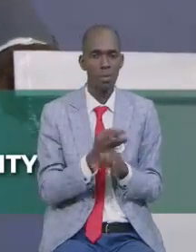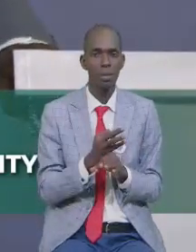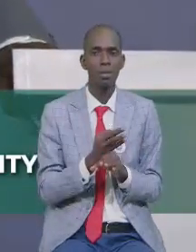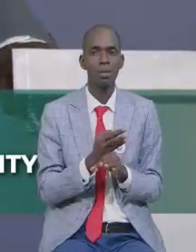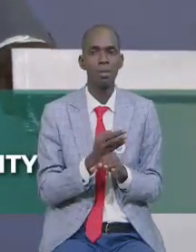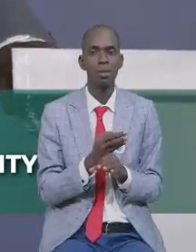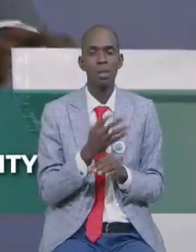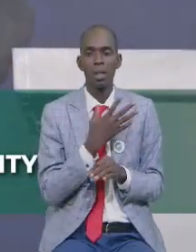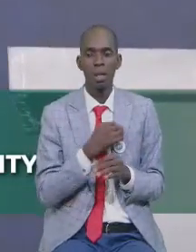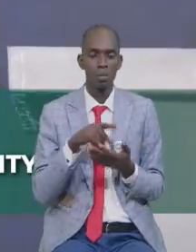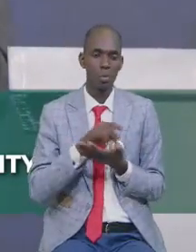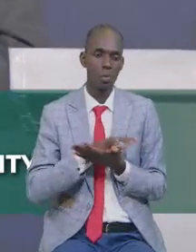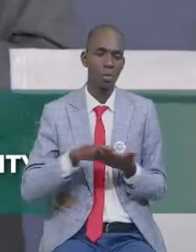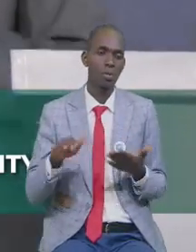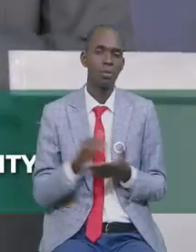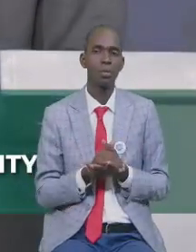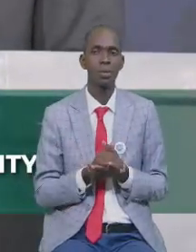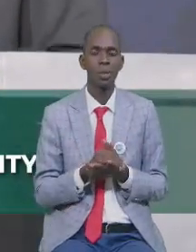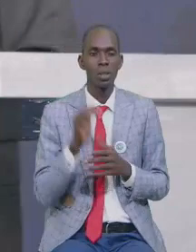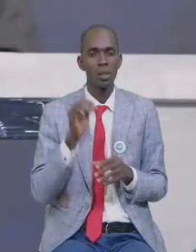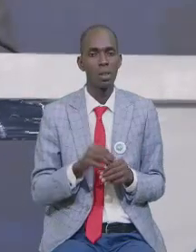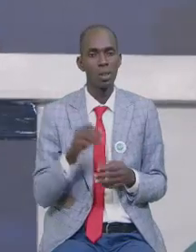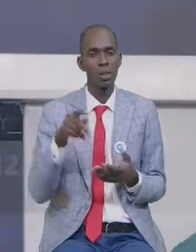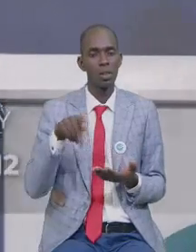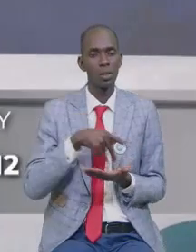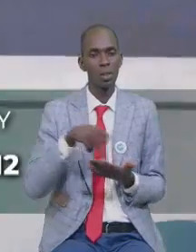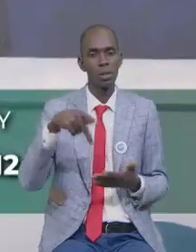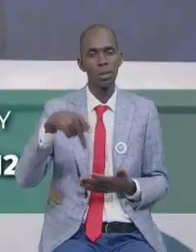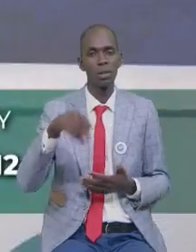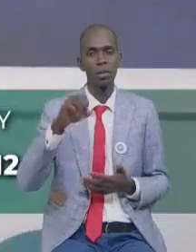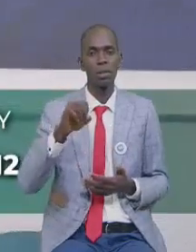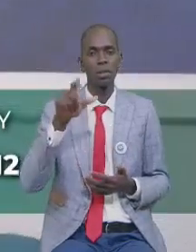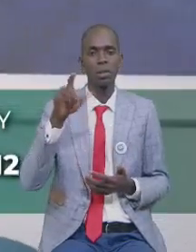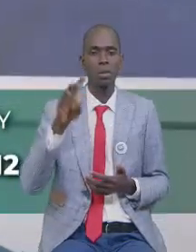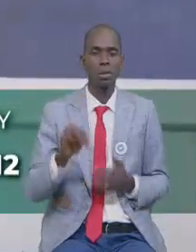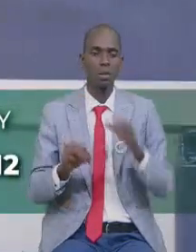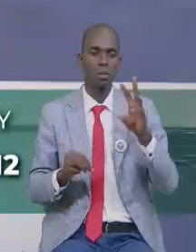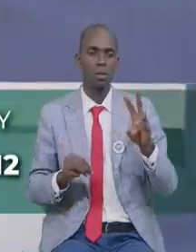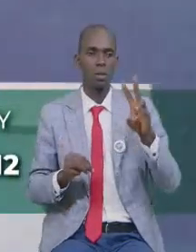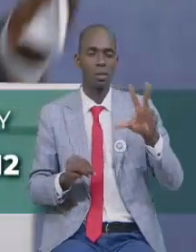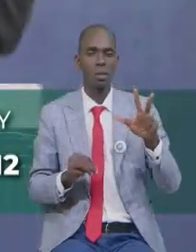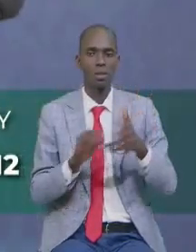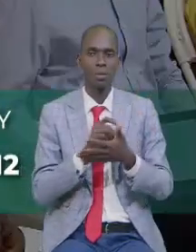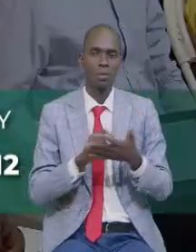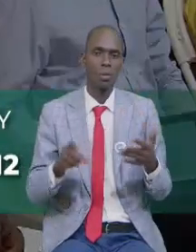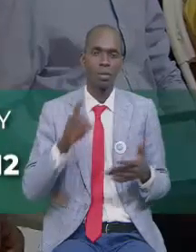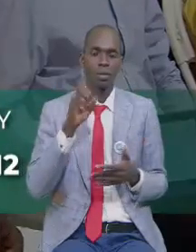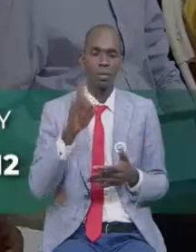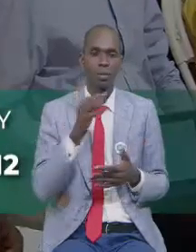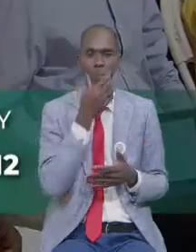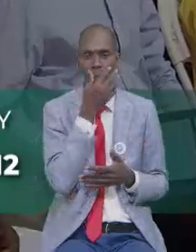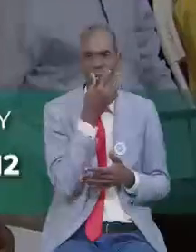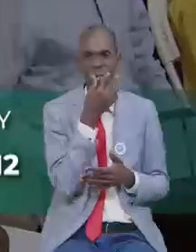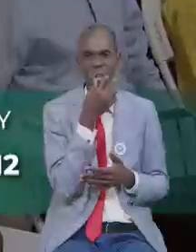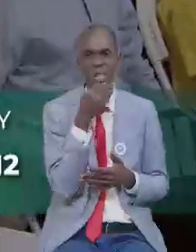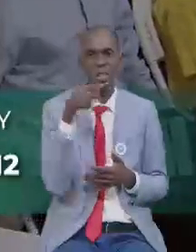and purity. Psalm 63 verse 1. In Psalm 63, reading